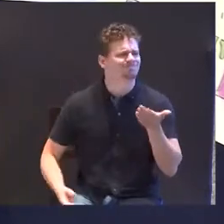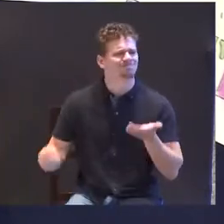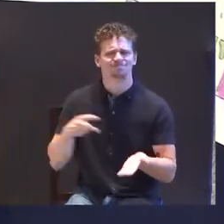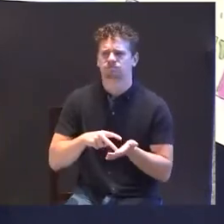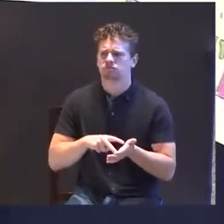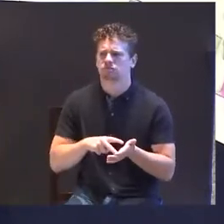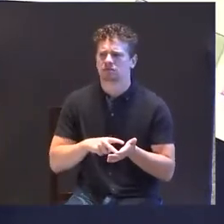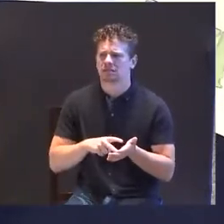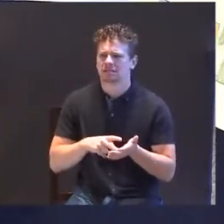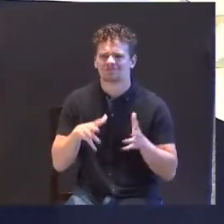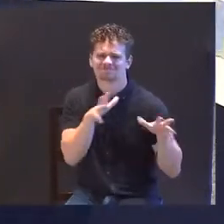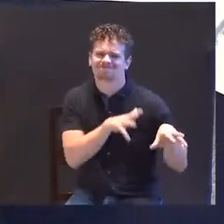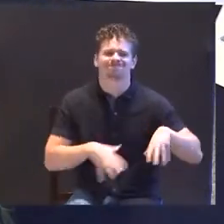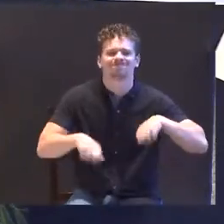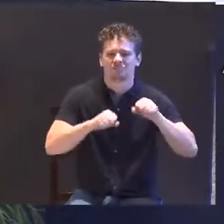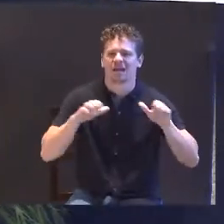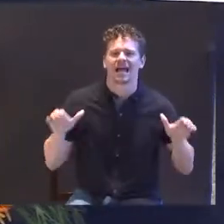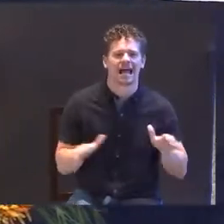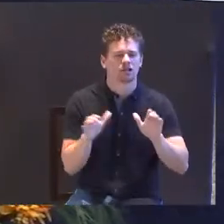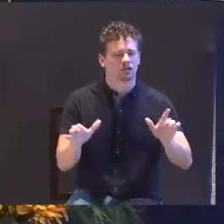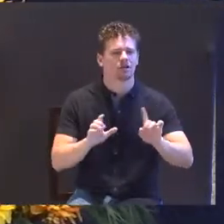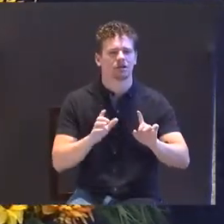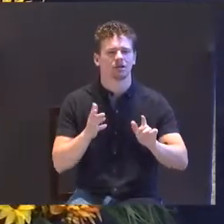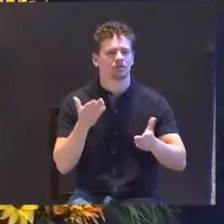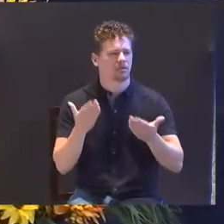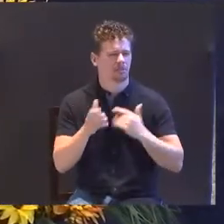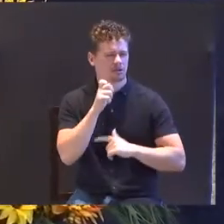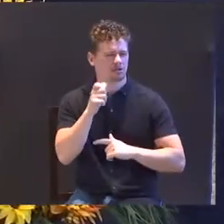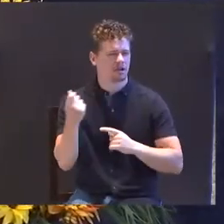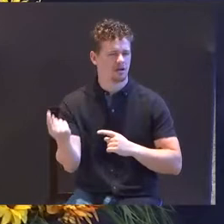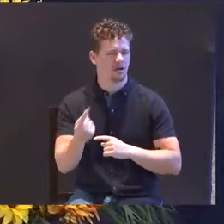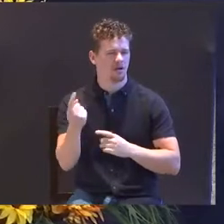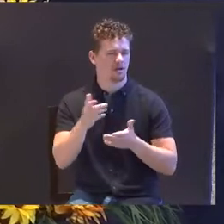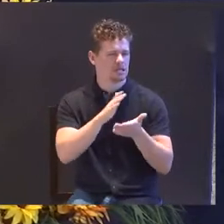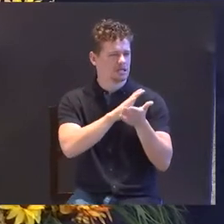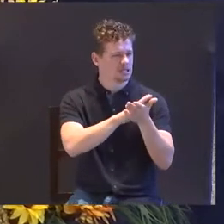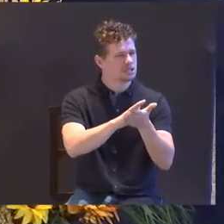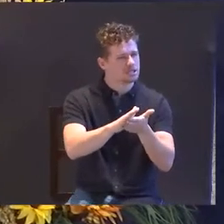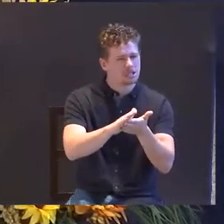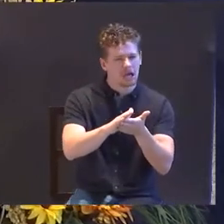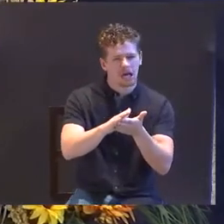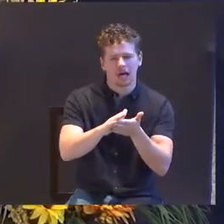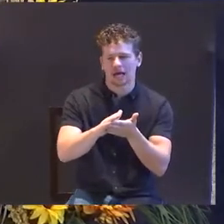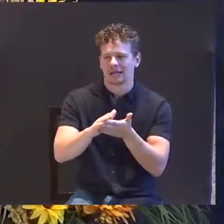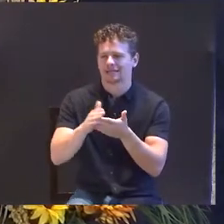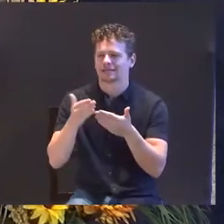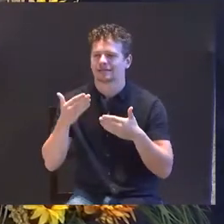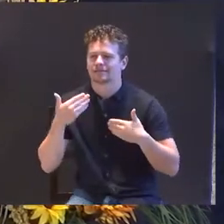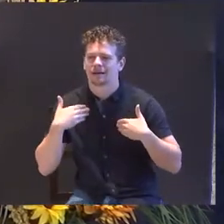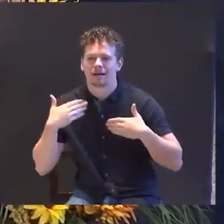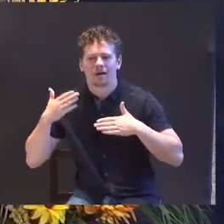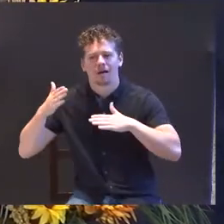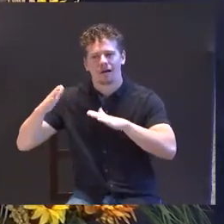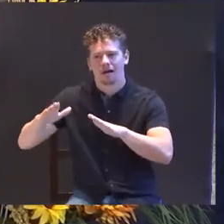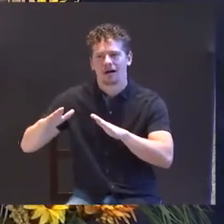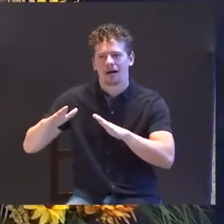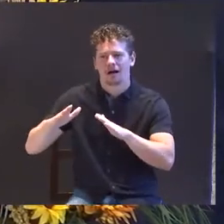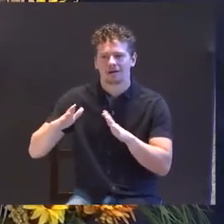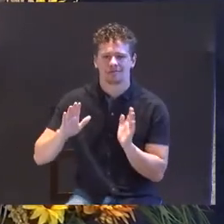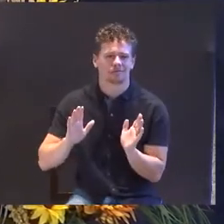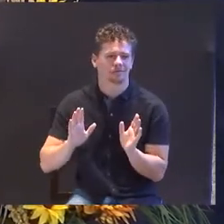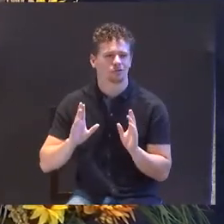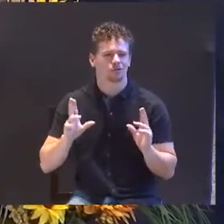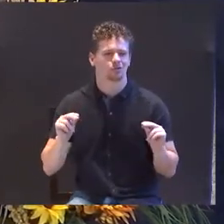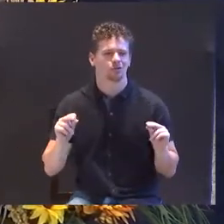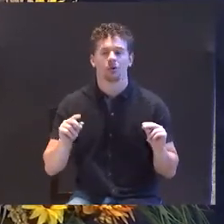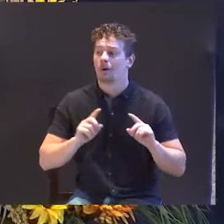I want to take is not necessarily nice and polite and kind. And yet that's what I'm called to do.